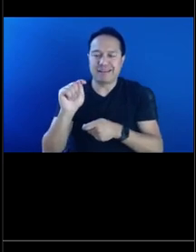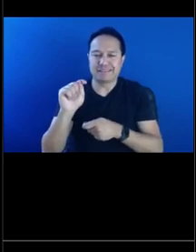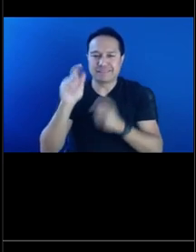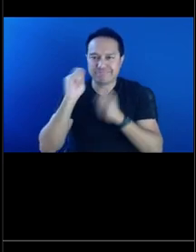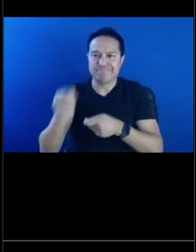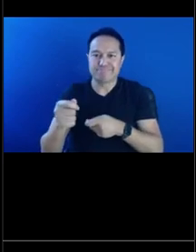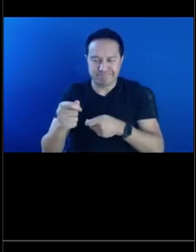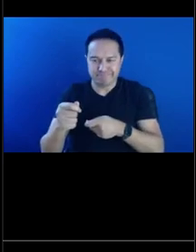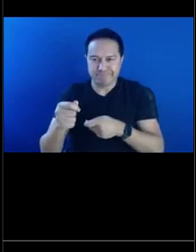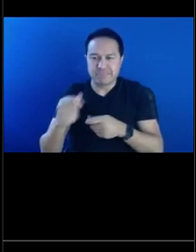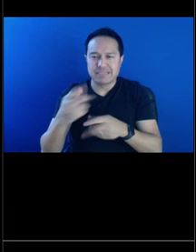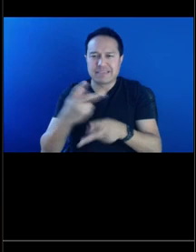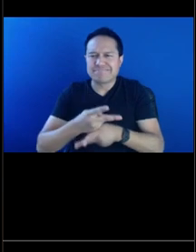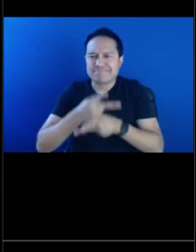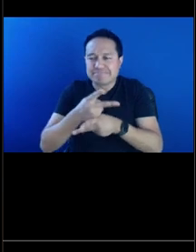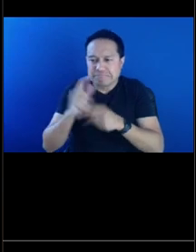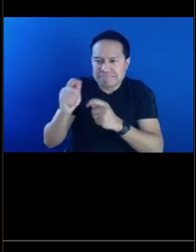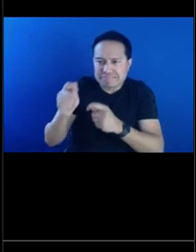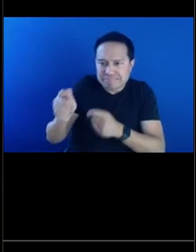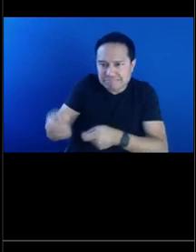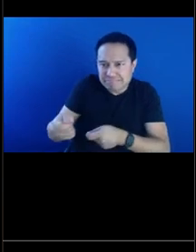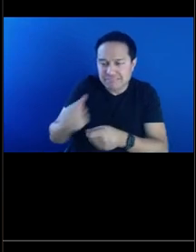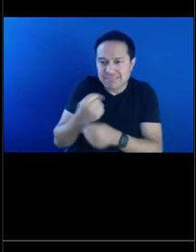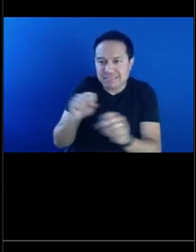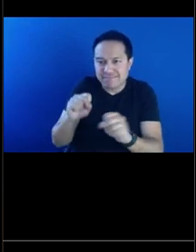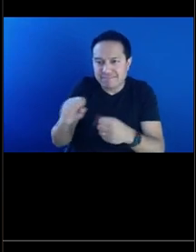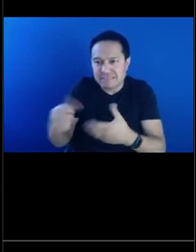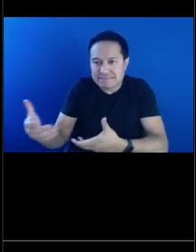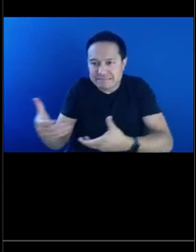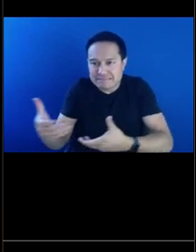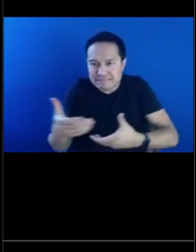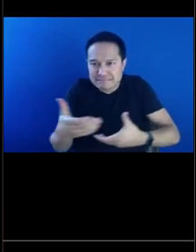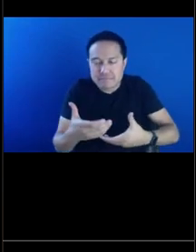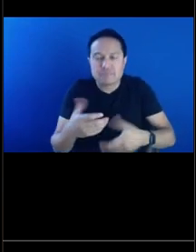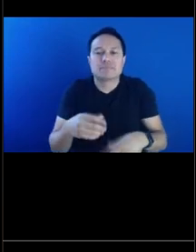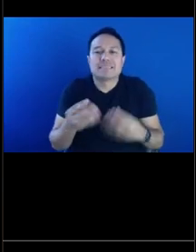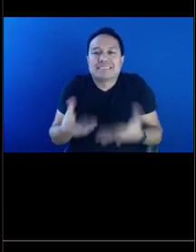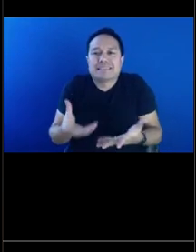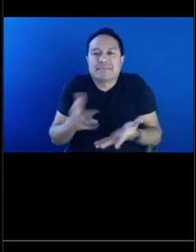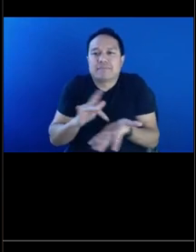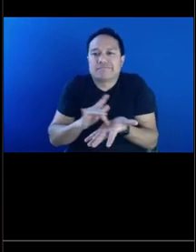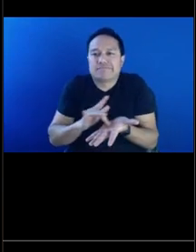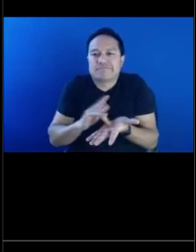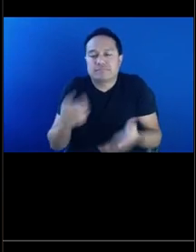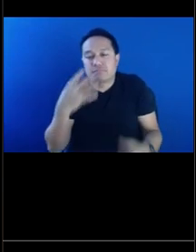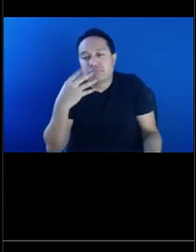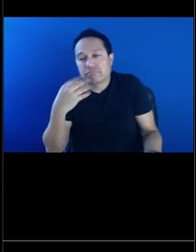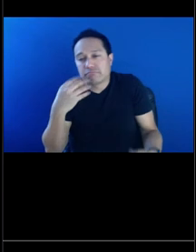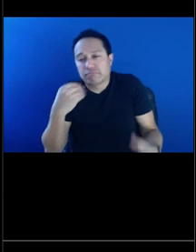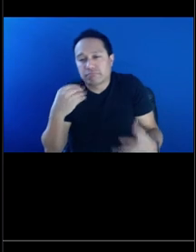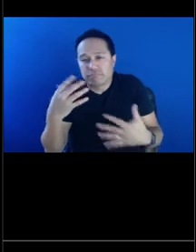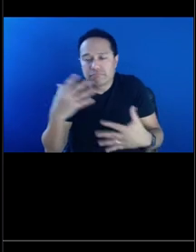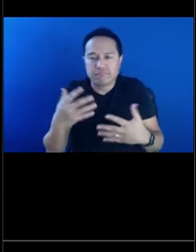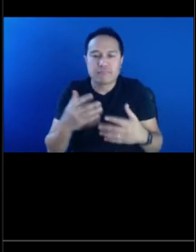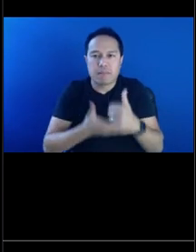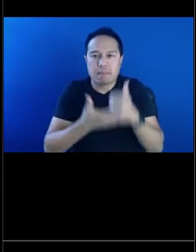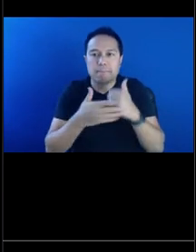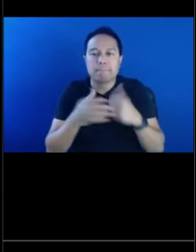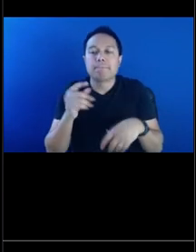very carefully capture the seal. We'll give it some drugs so that it's asleep and comfortable during this process. And all of this takes